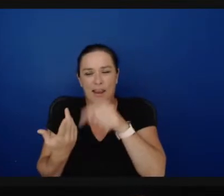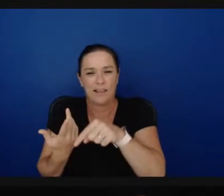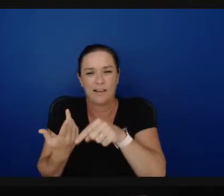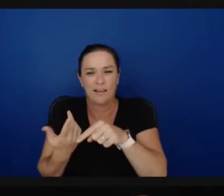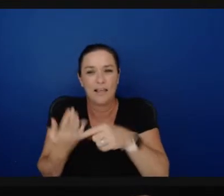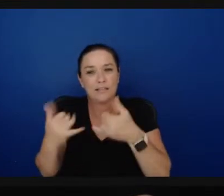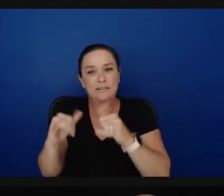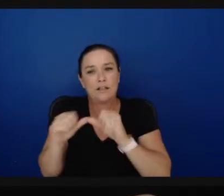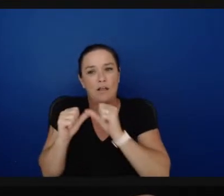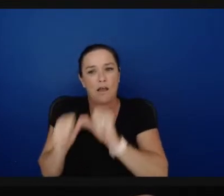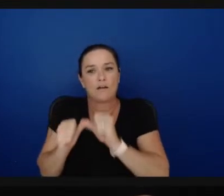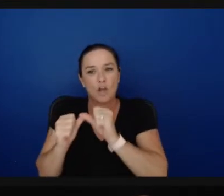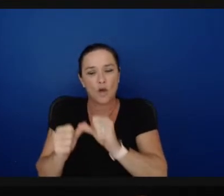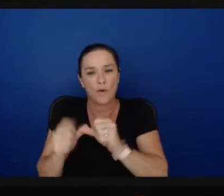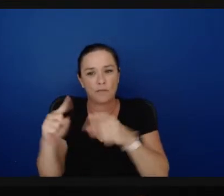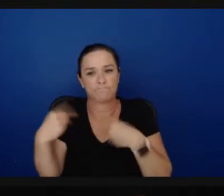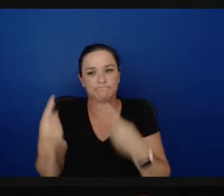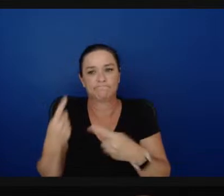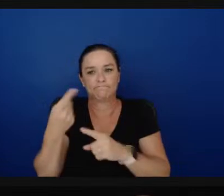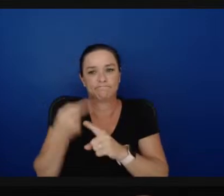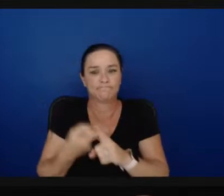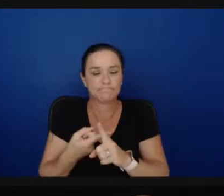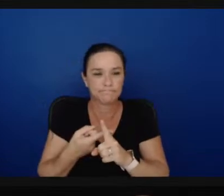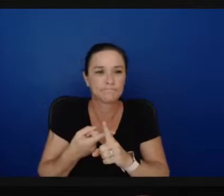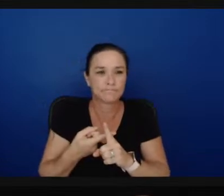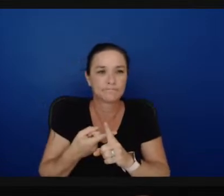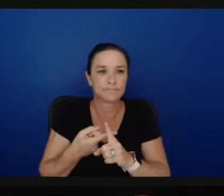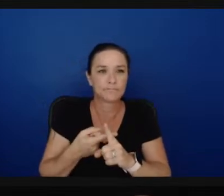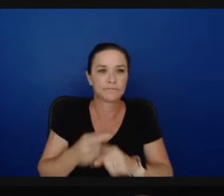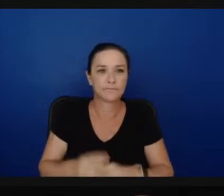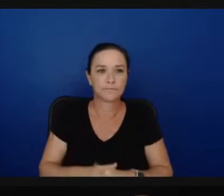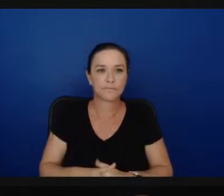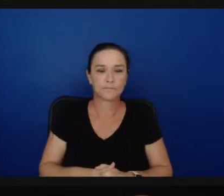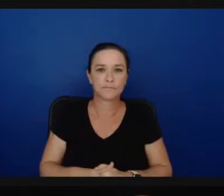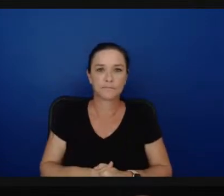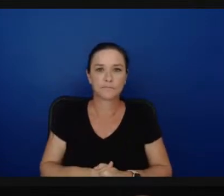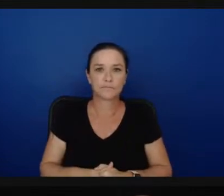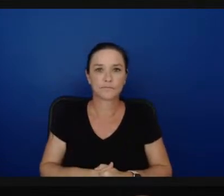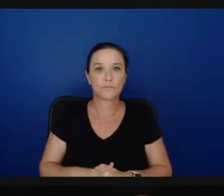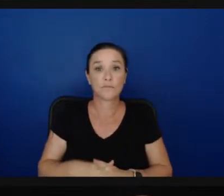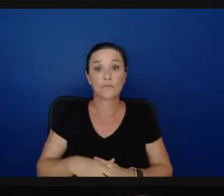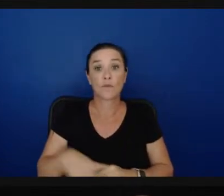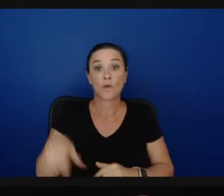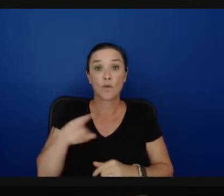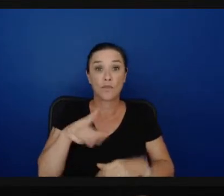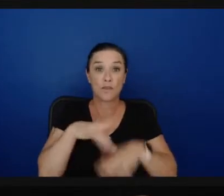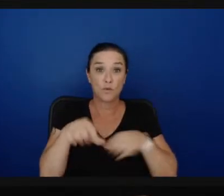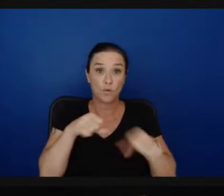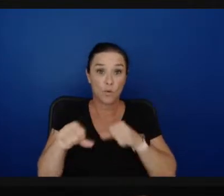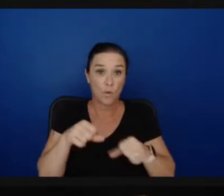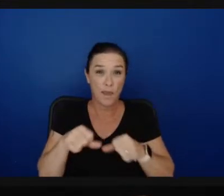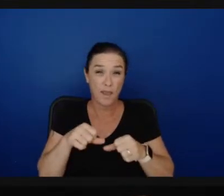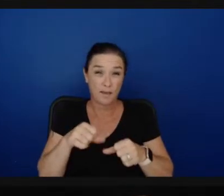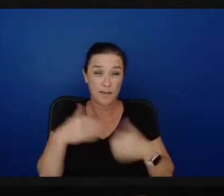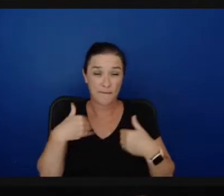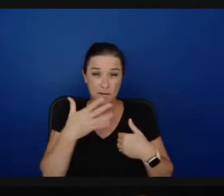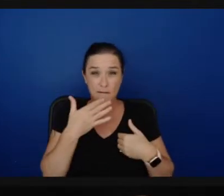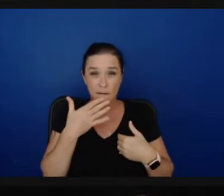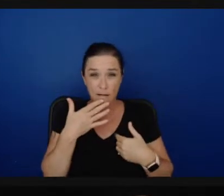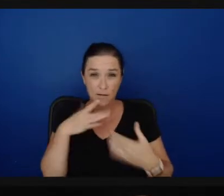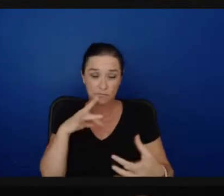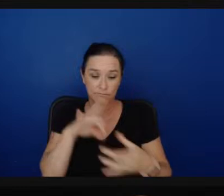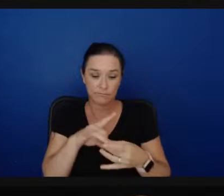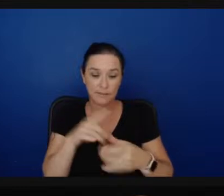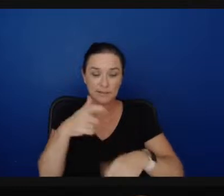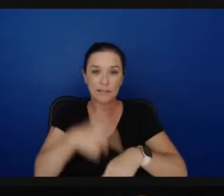still ongoing pretty steadily for the last month or so. Right, so these earthquakes are colored by time, with red being the most